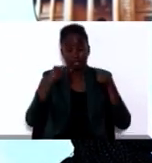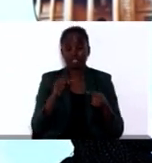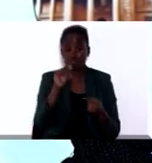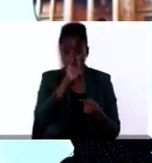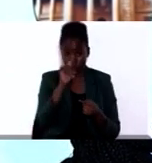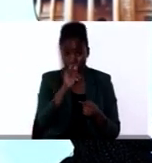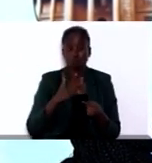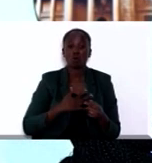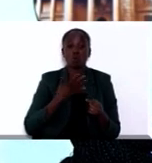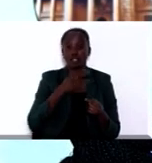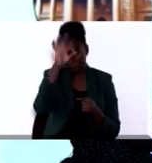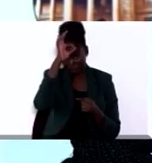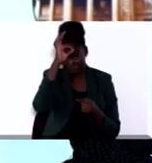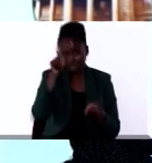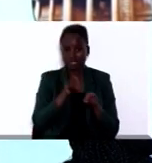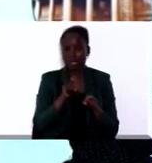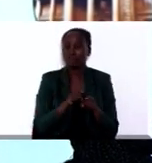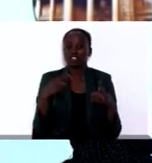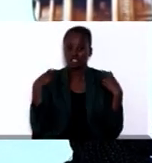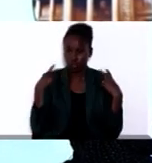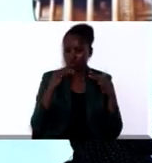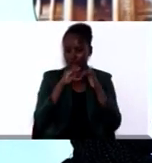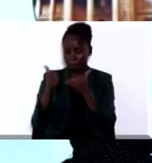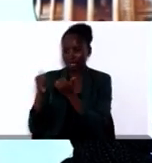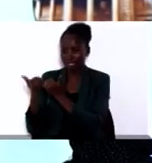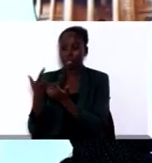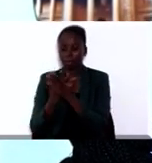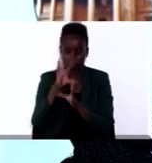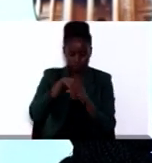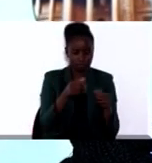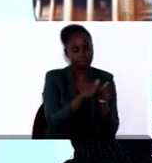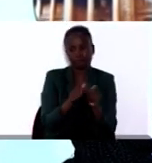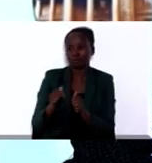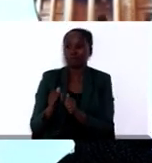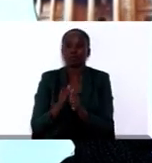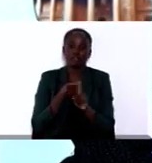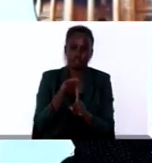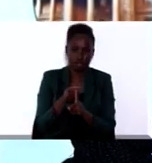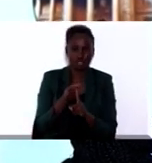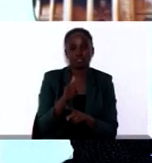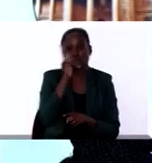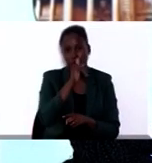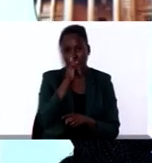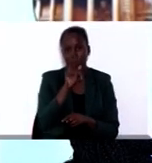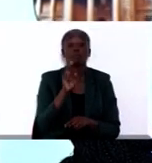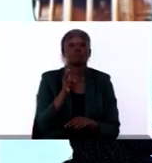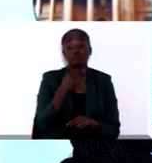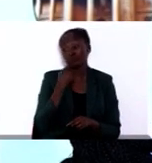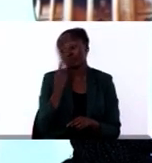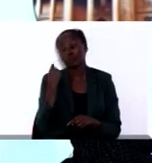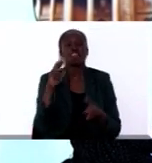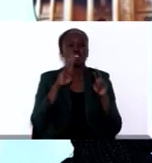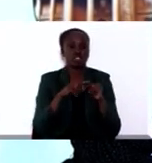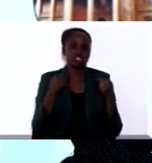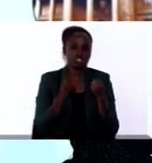of police and the private security companies in fighting crime. Recently, the national headquarters